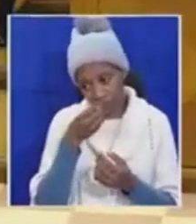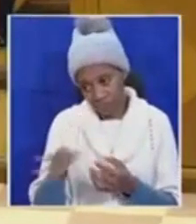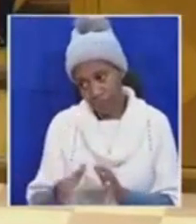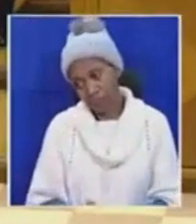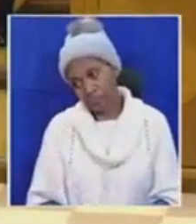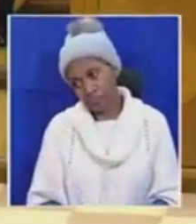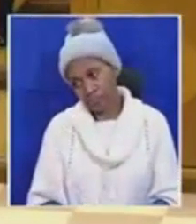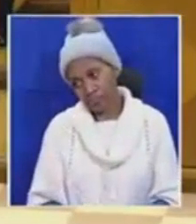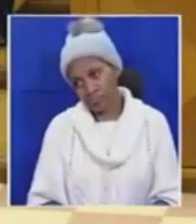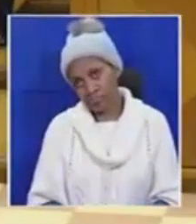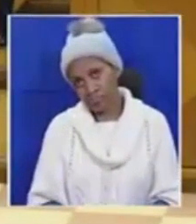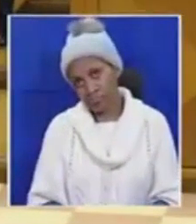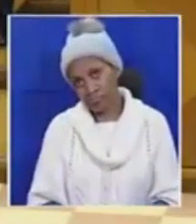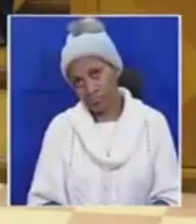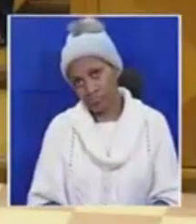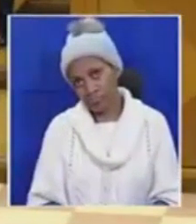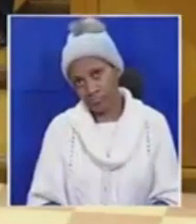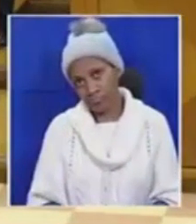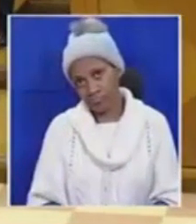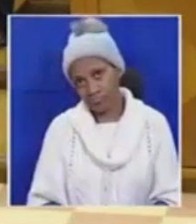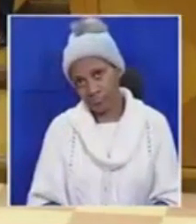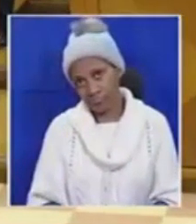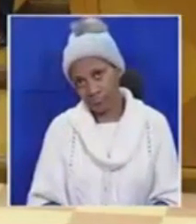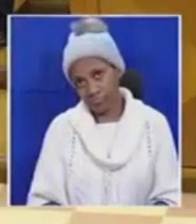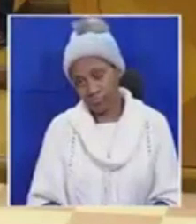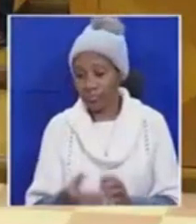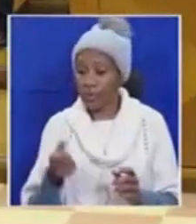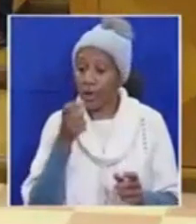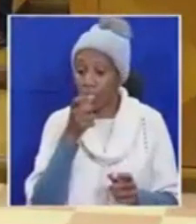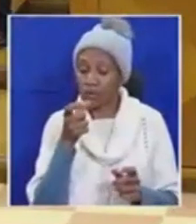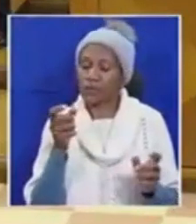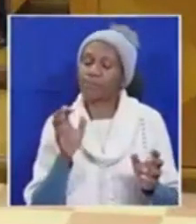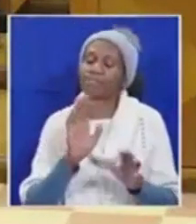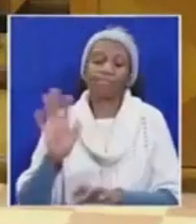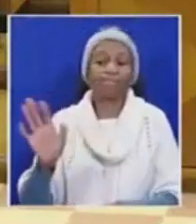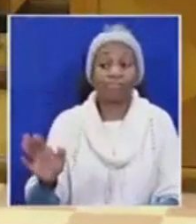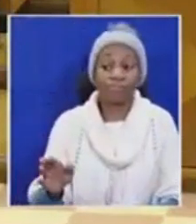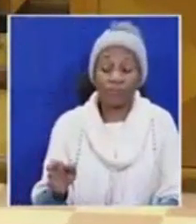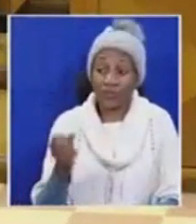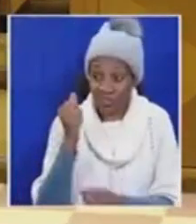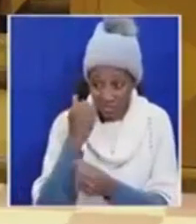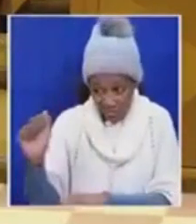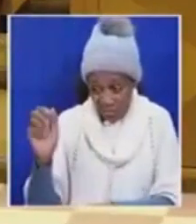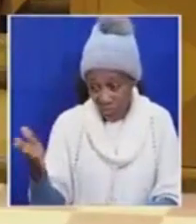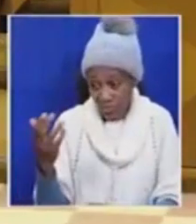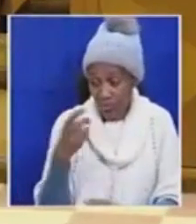and sell out. I withdraw stooge and replace it for servant you of P.W. Botha. You don't want to withdraw